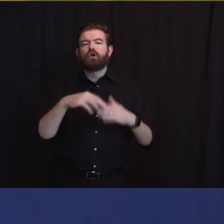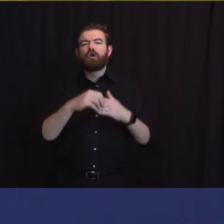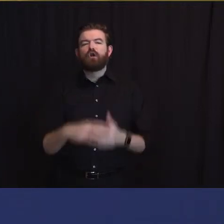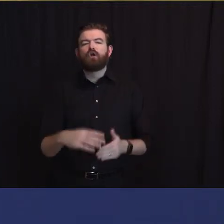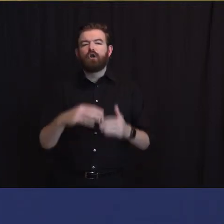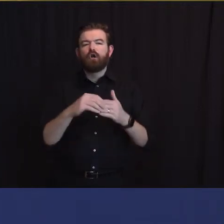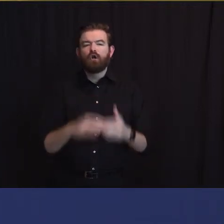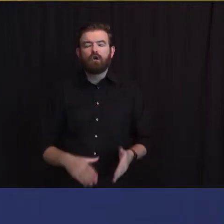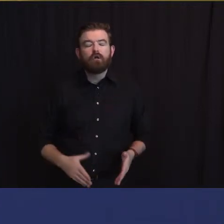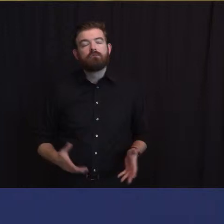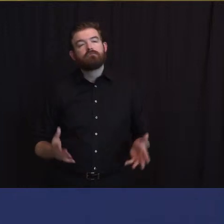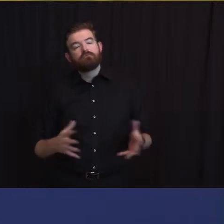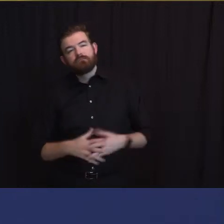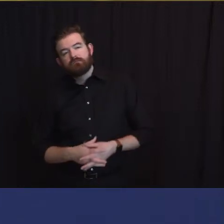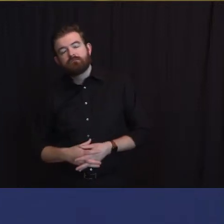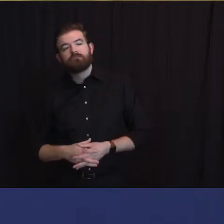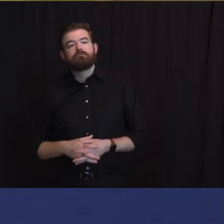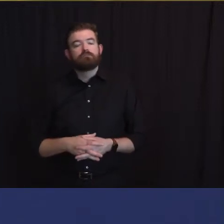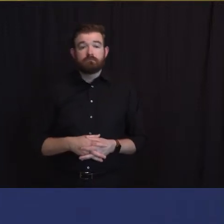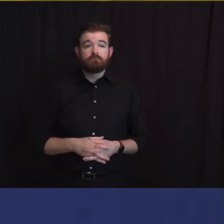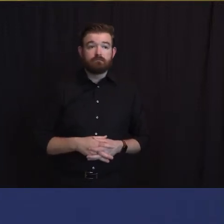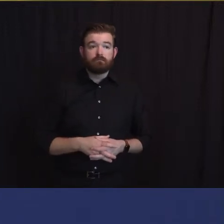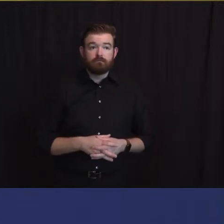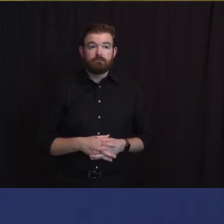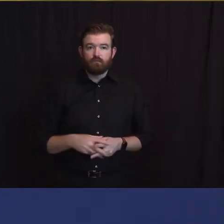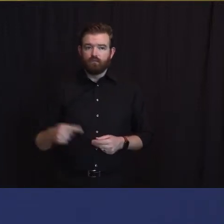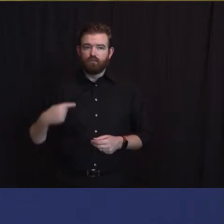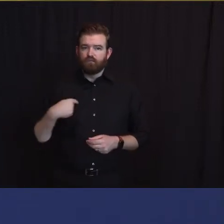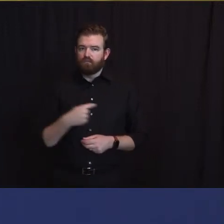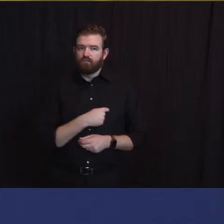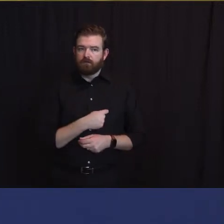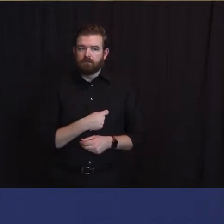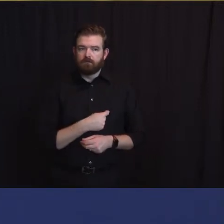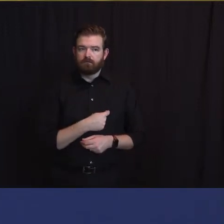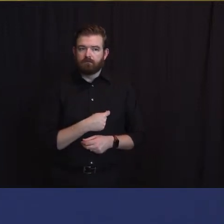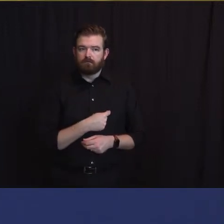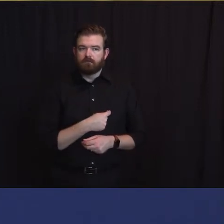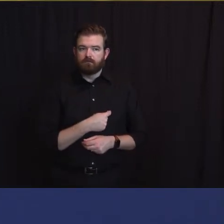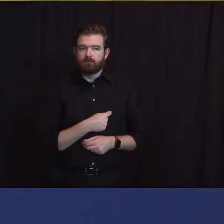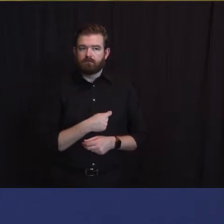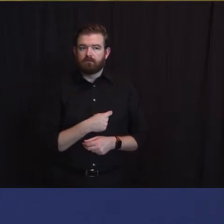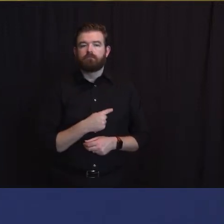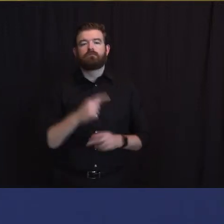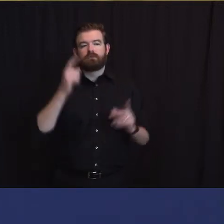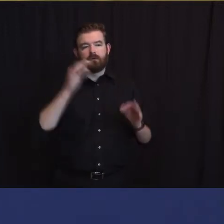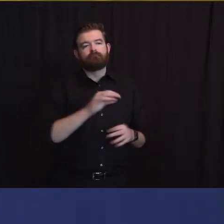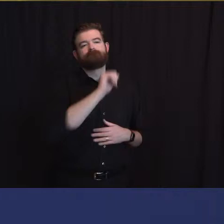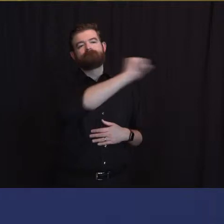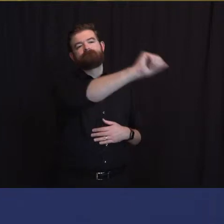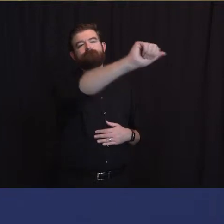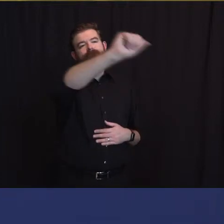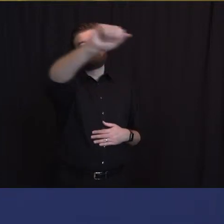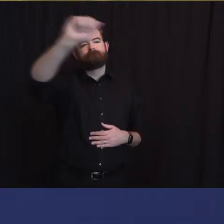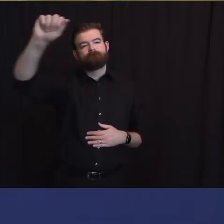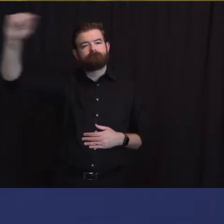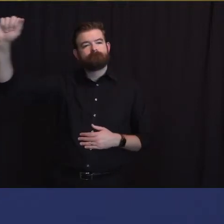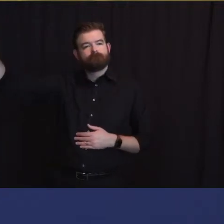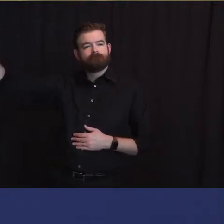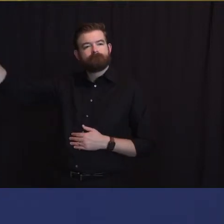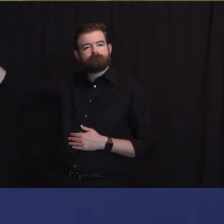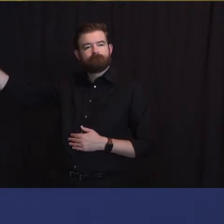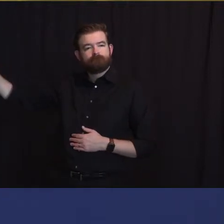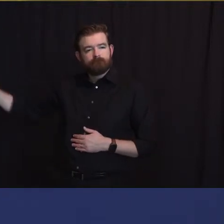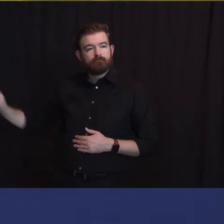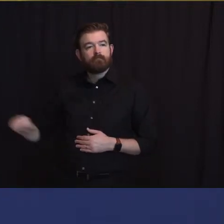of a grind out execution part of this, and I think we're doing that as well as any state in America. And listen, I think